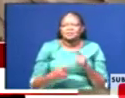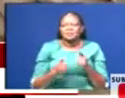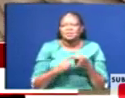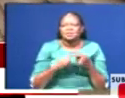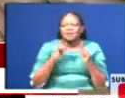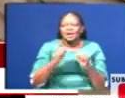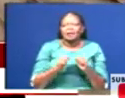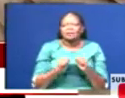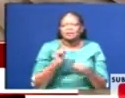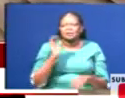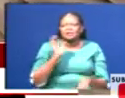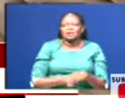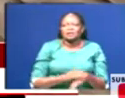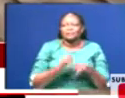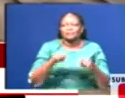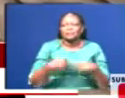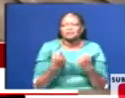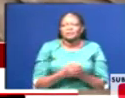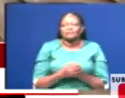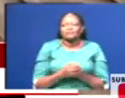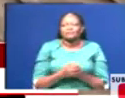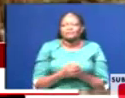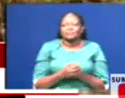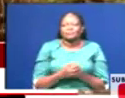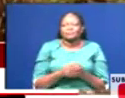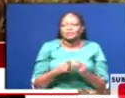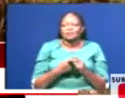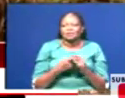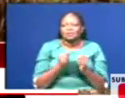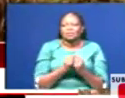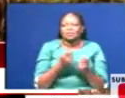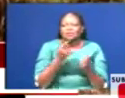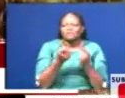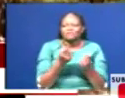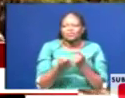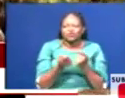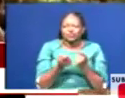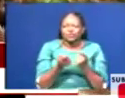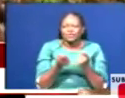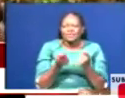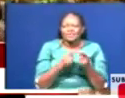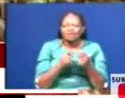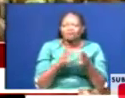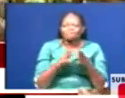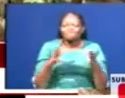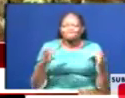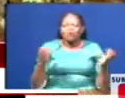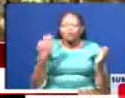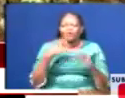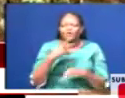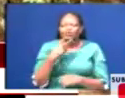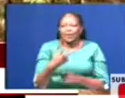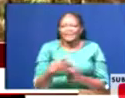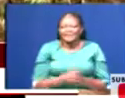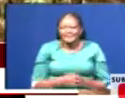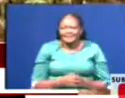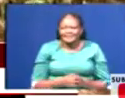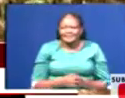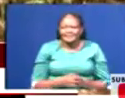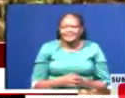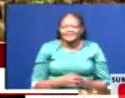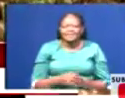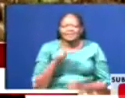trace it for myself. He started with a few rabbits to now he has over 200 of them.